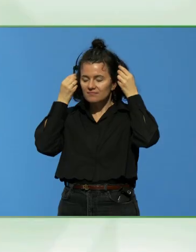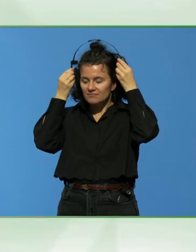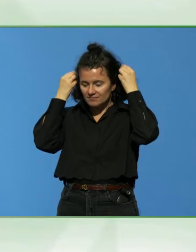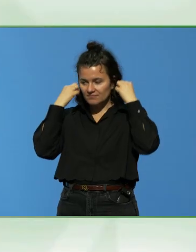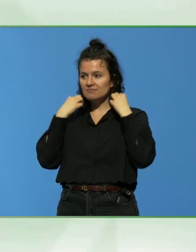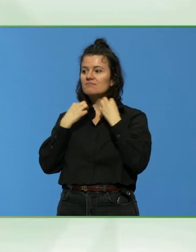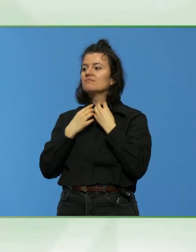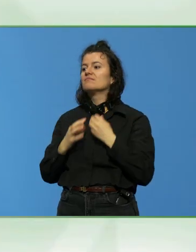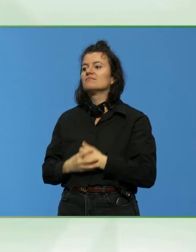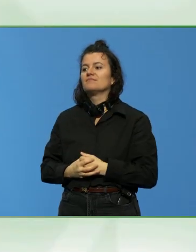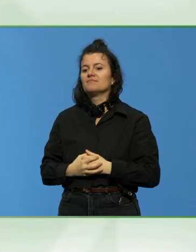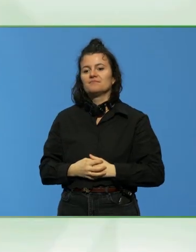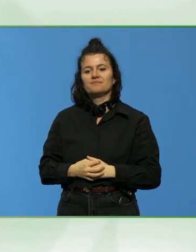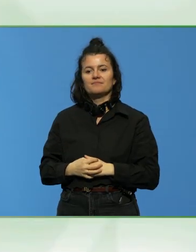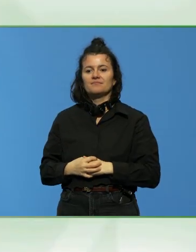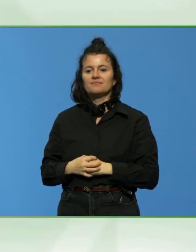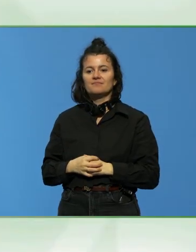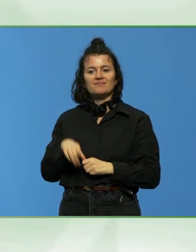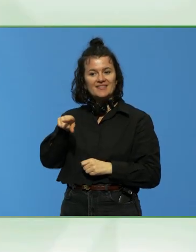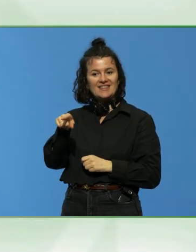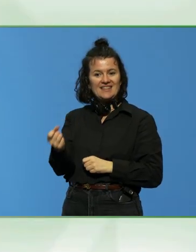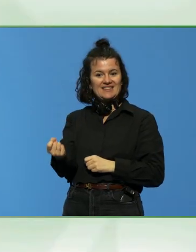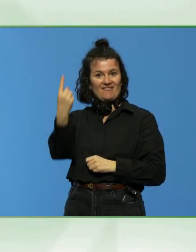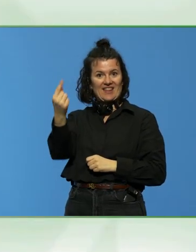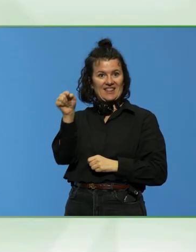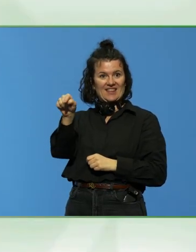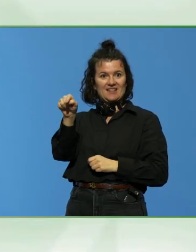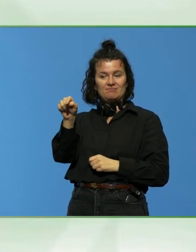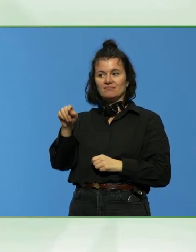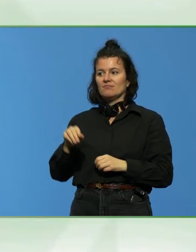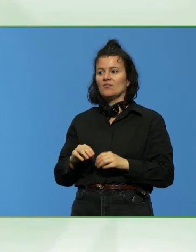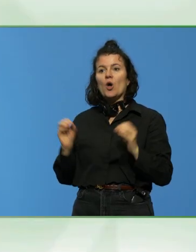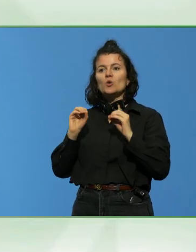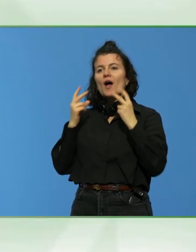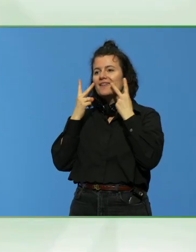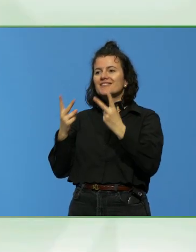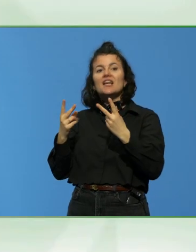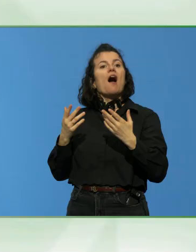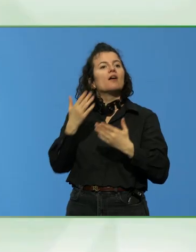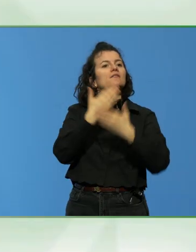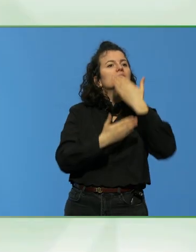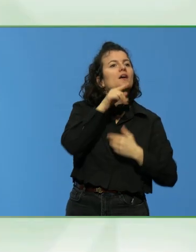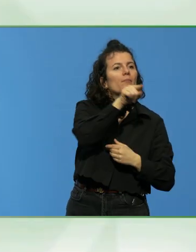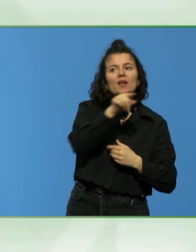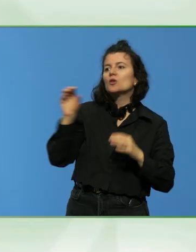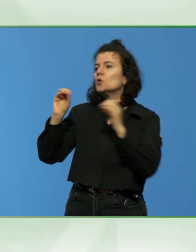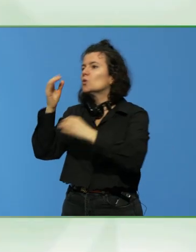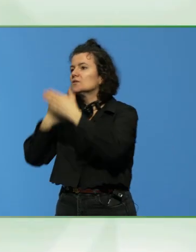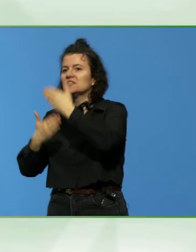no disabled people and able-bodied people. There are,